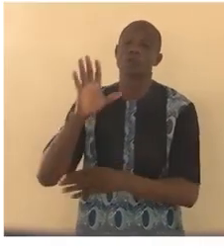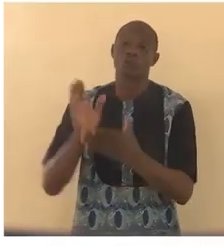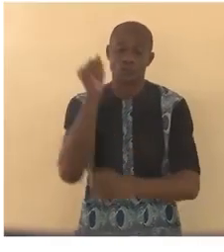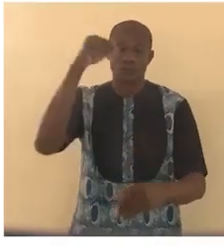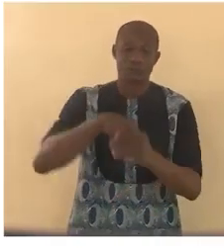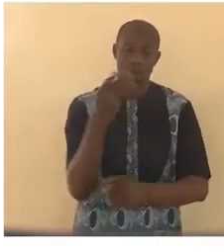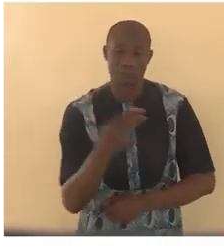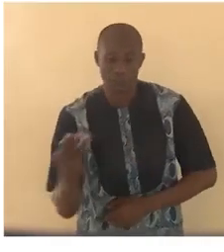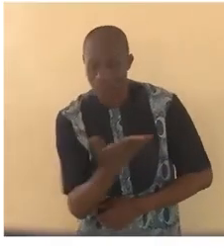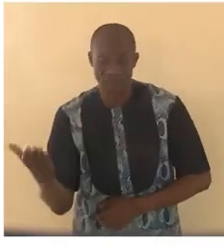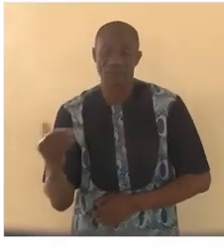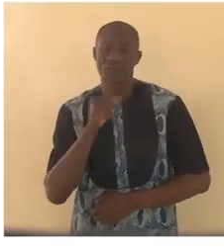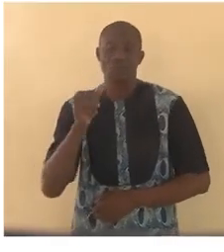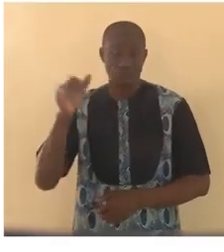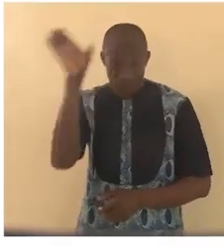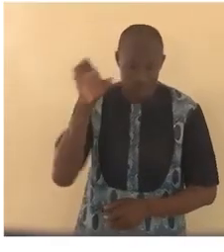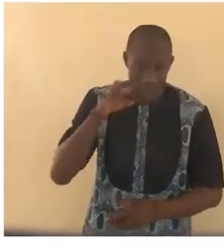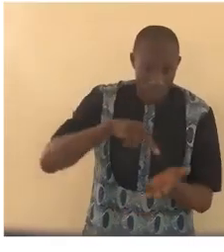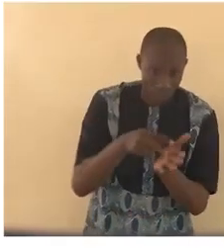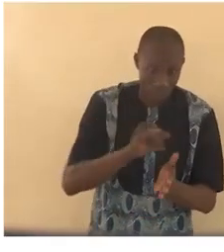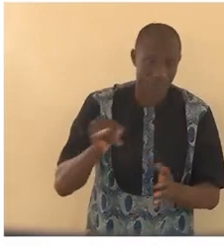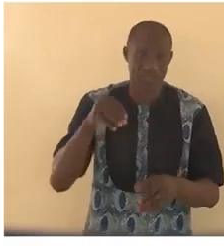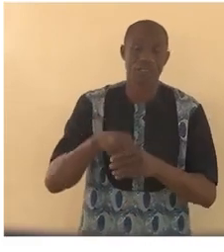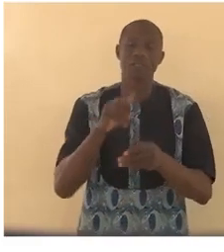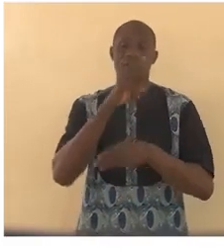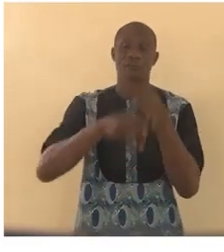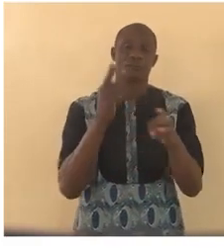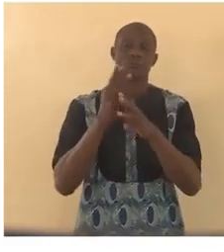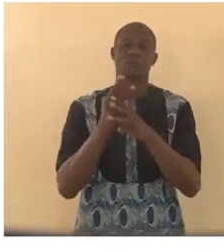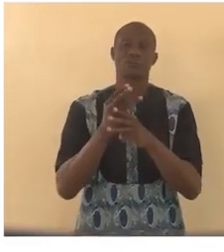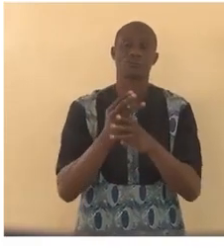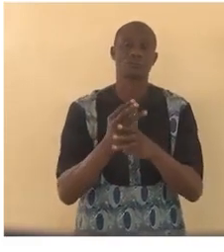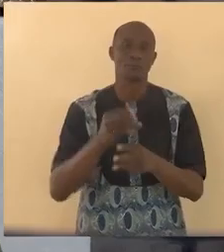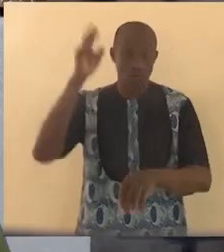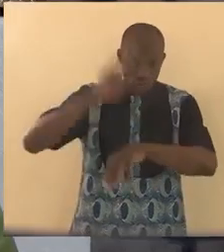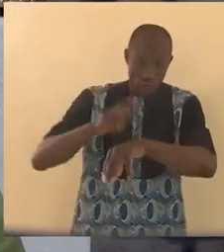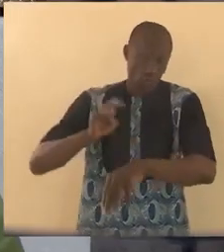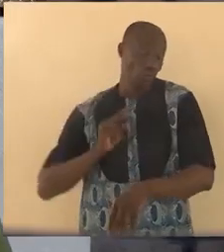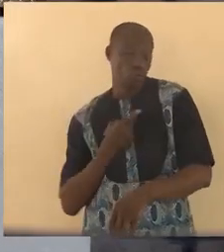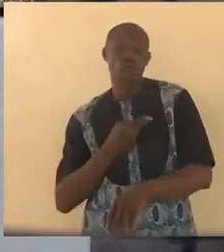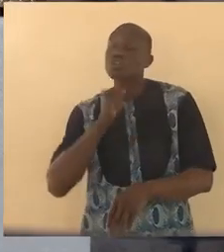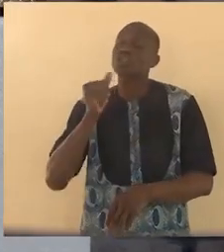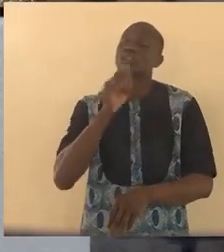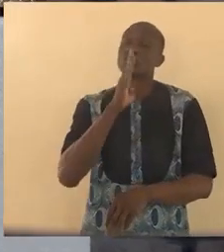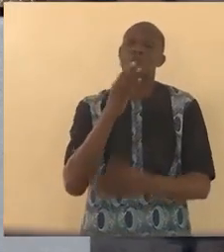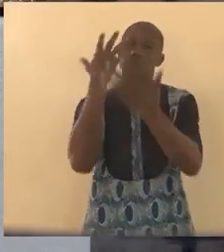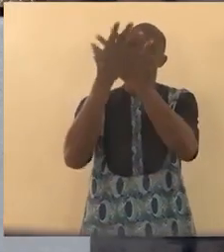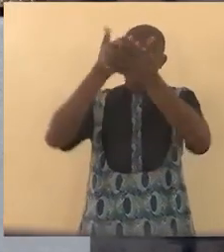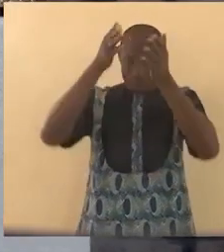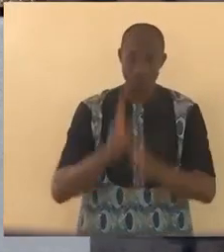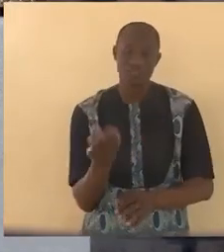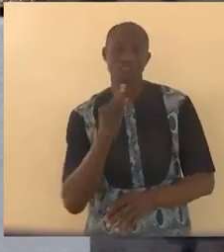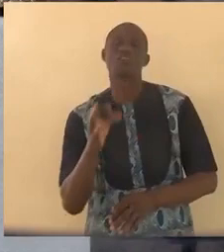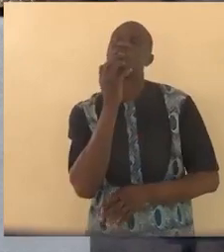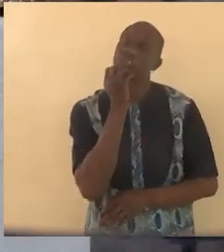material things or seeking meaning in worldly possessions. Then he warns all not to become prisoners of greed and